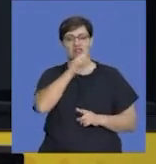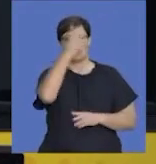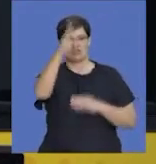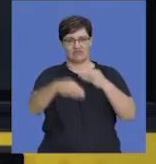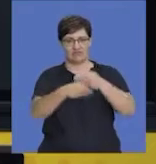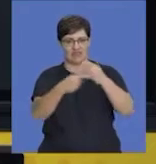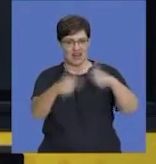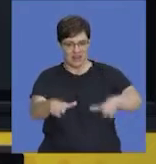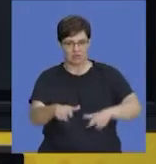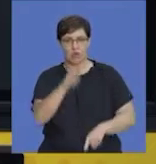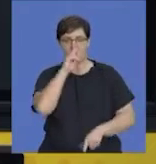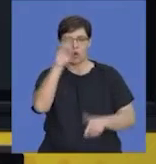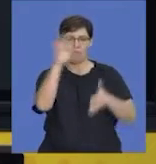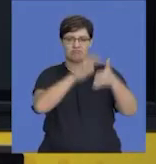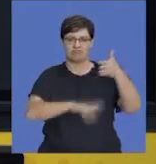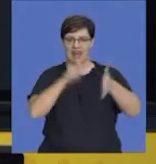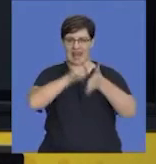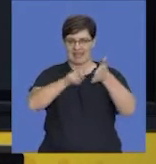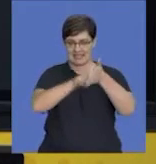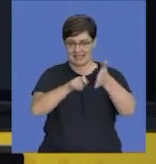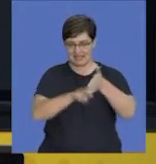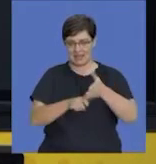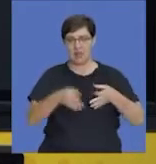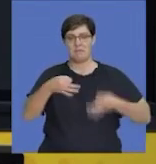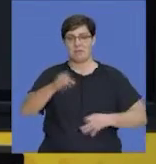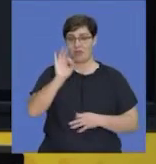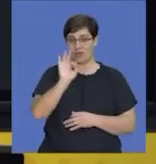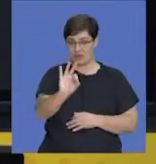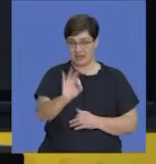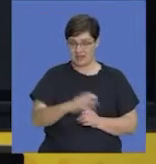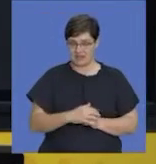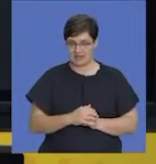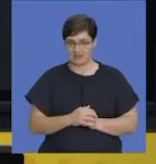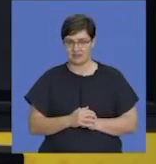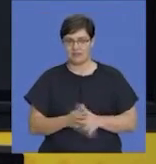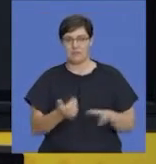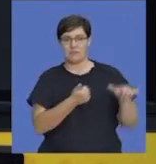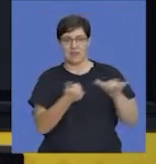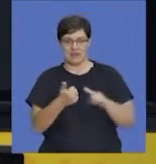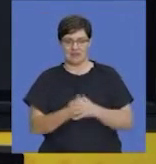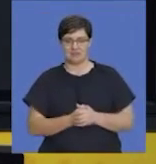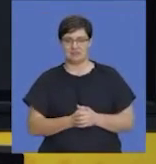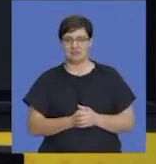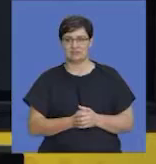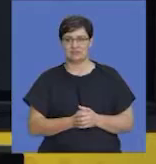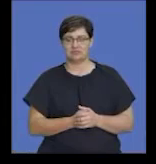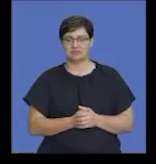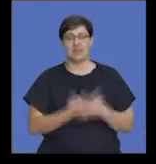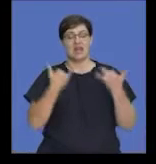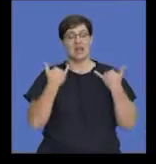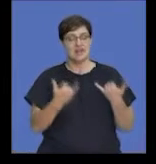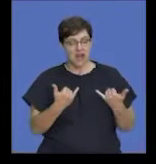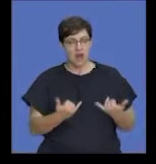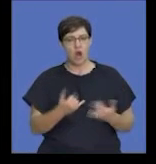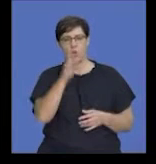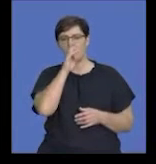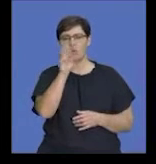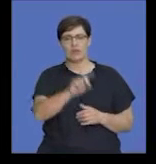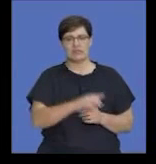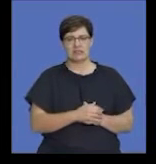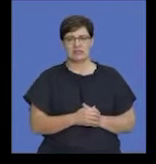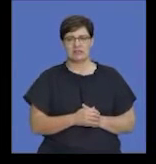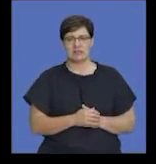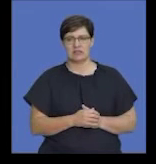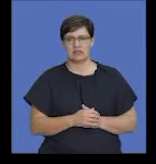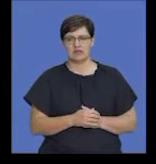First Additional Language, and we're looking at essay writing, which is part of your paper 3. So let's get back to it. Now we're going to